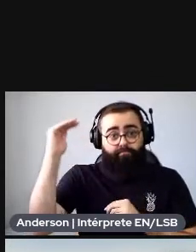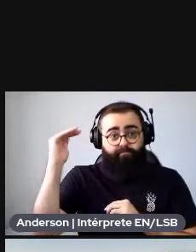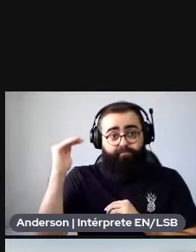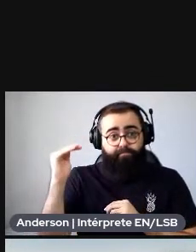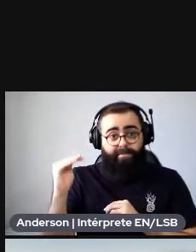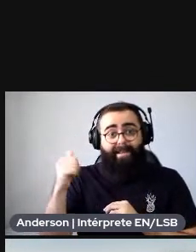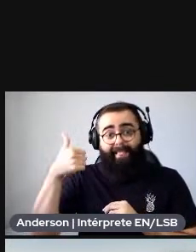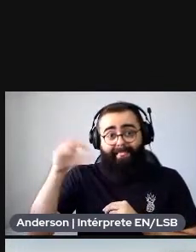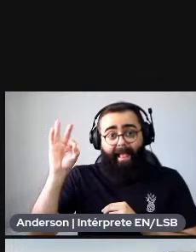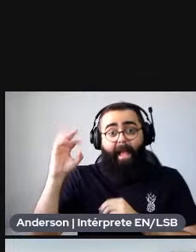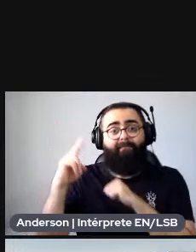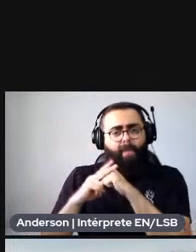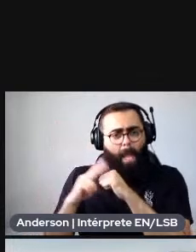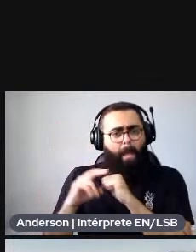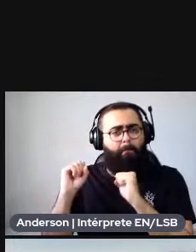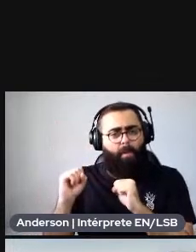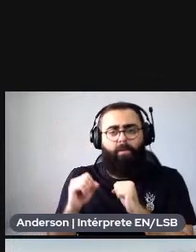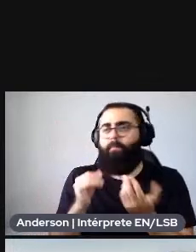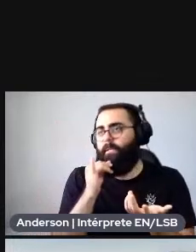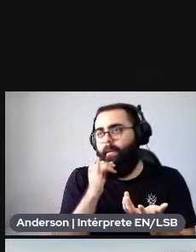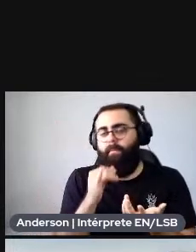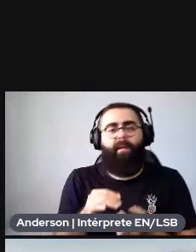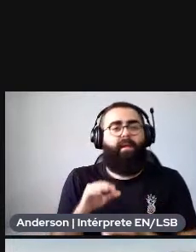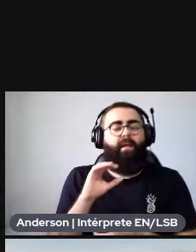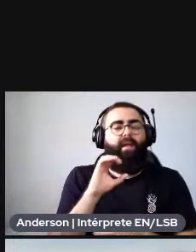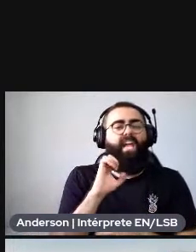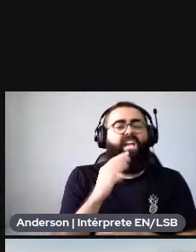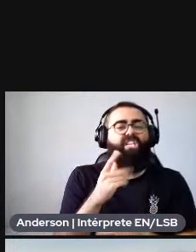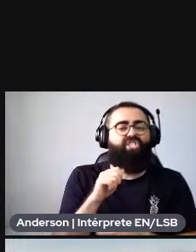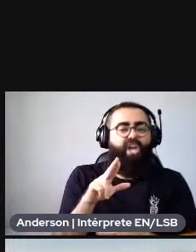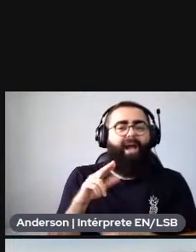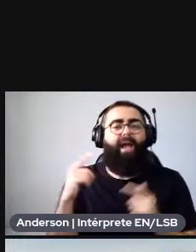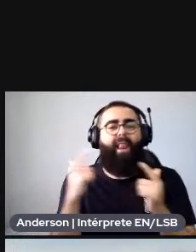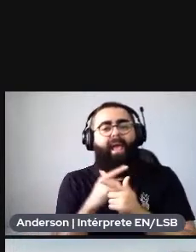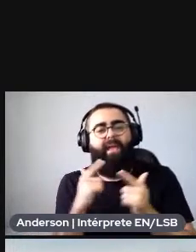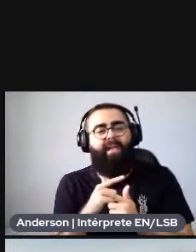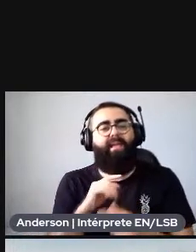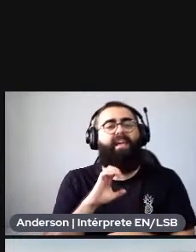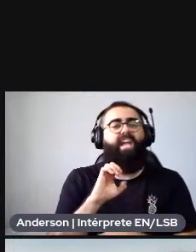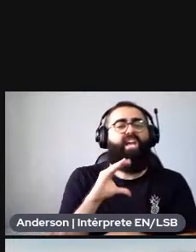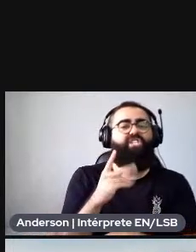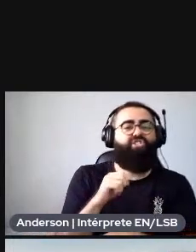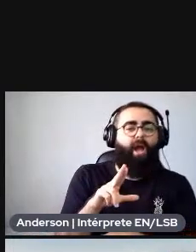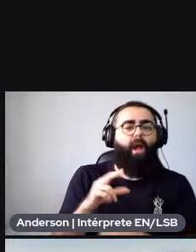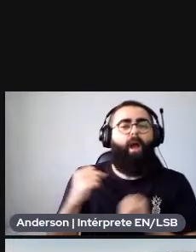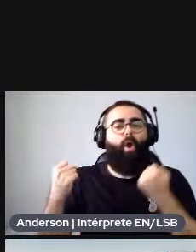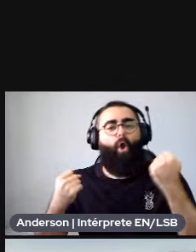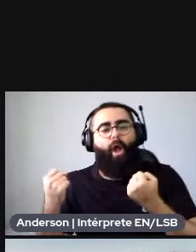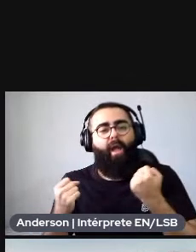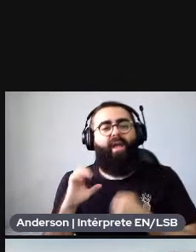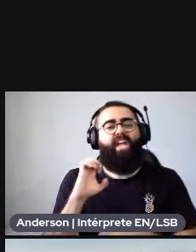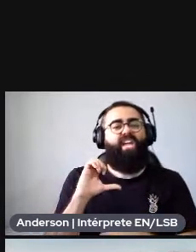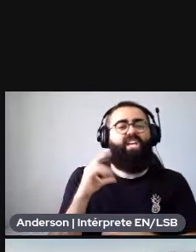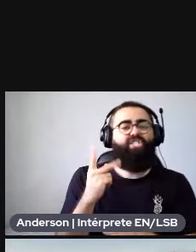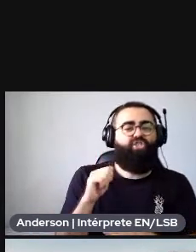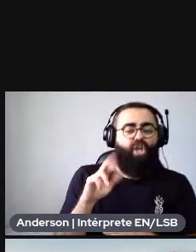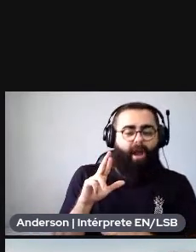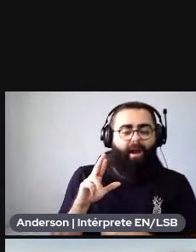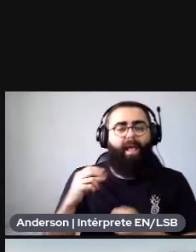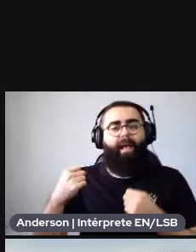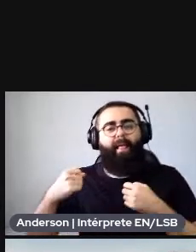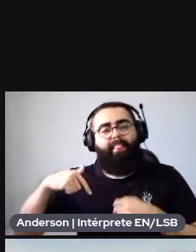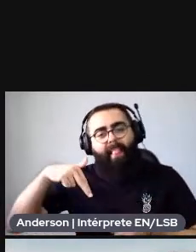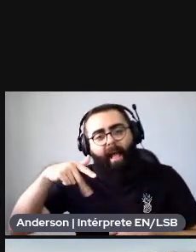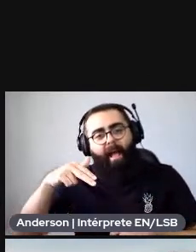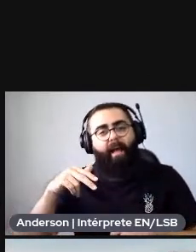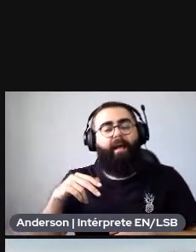frequency, so echar a reír, echar a correr, echar a andar, etc. So we could say that echar tends to